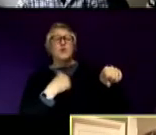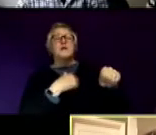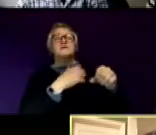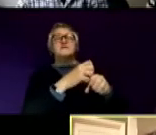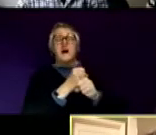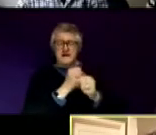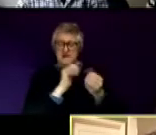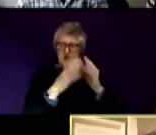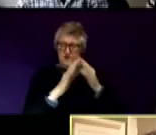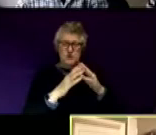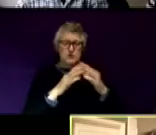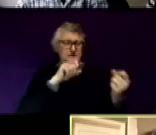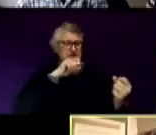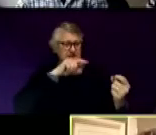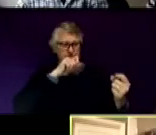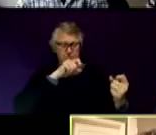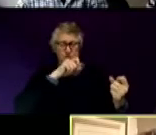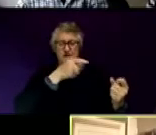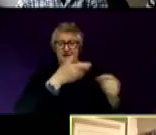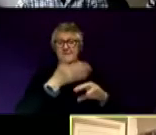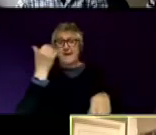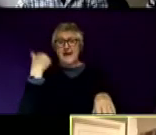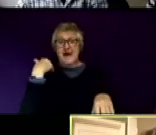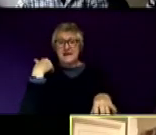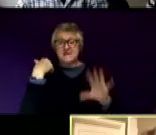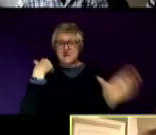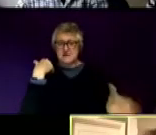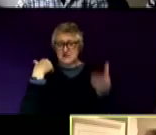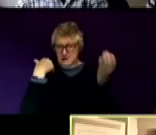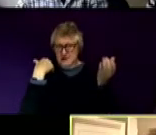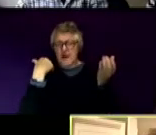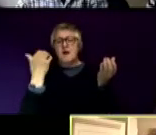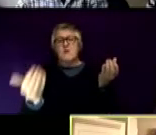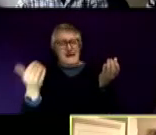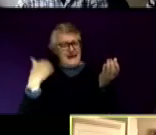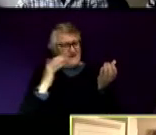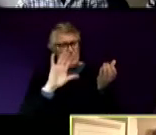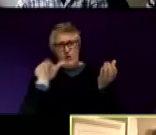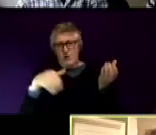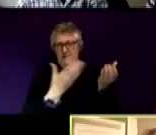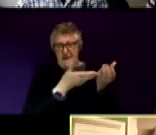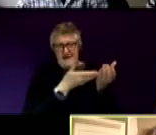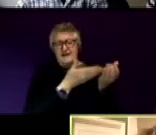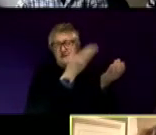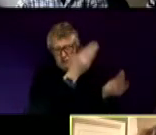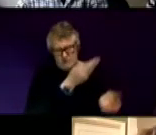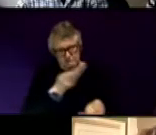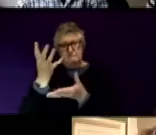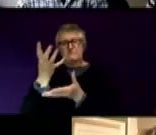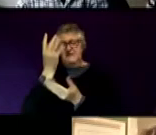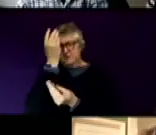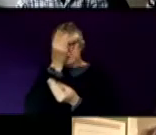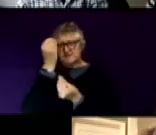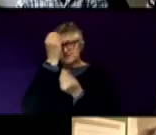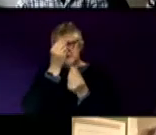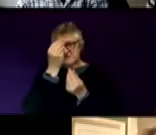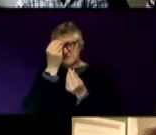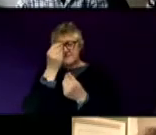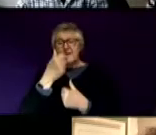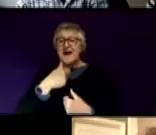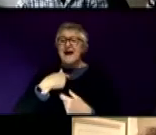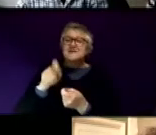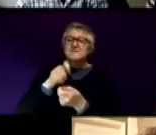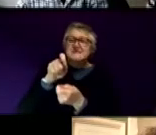past, and we have all that information and are taking that into consideration. I specifically said the document that